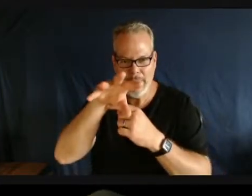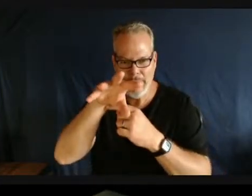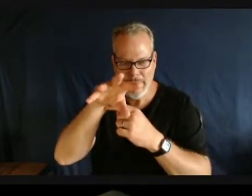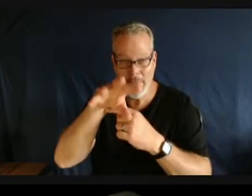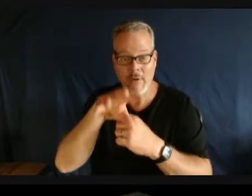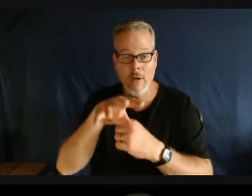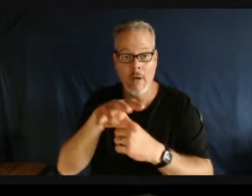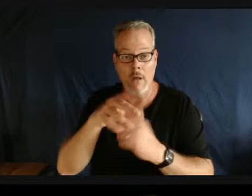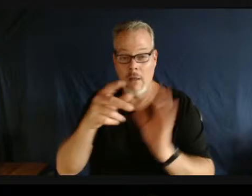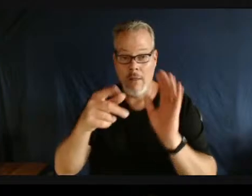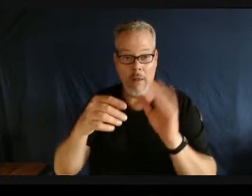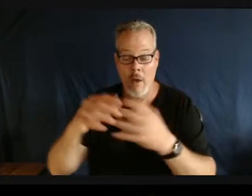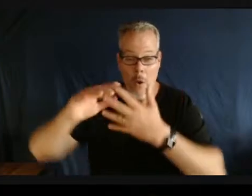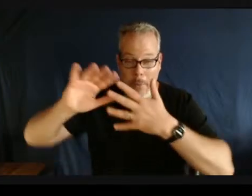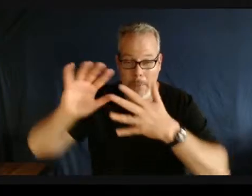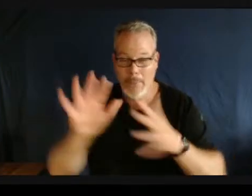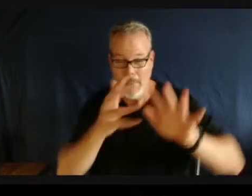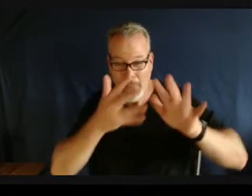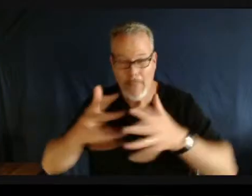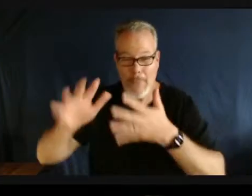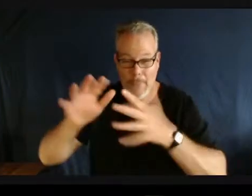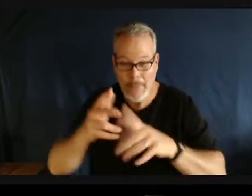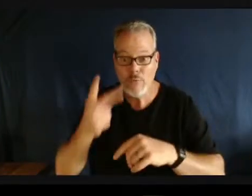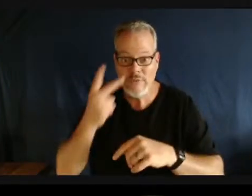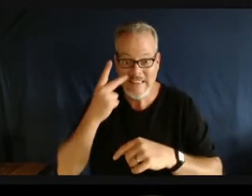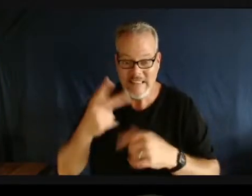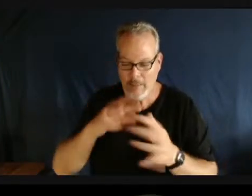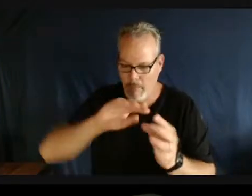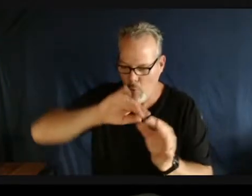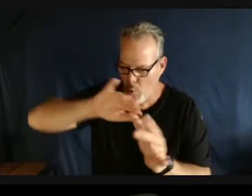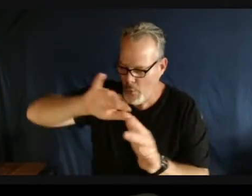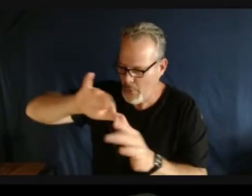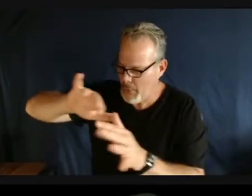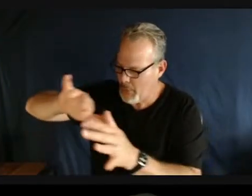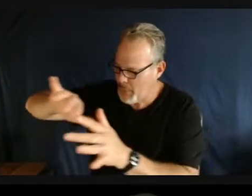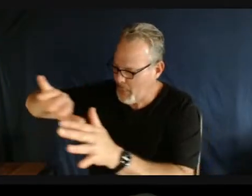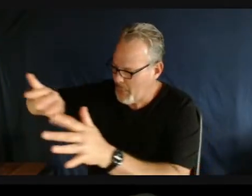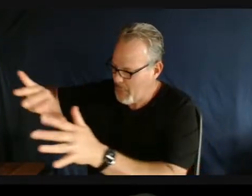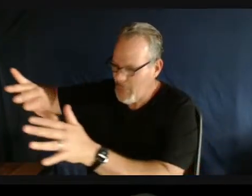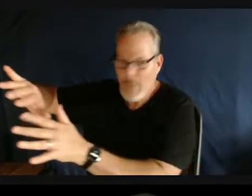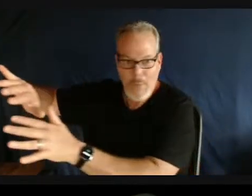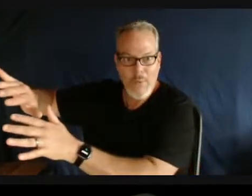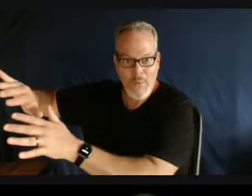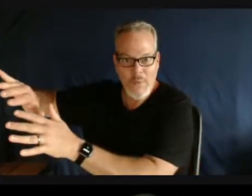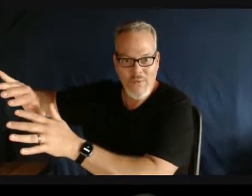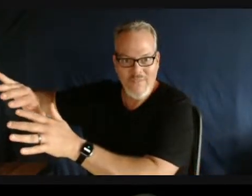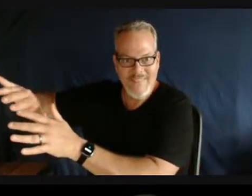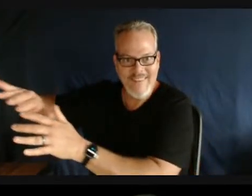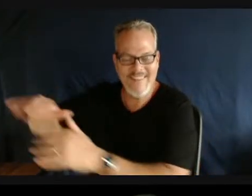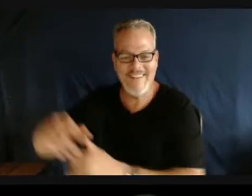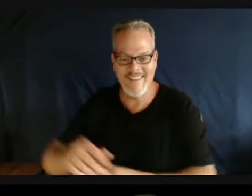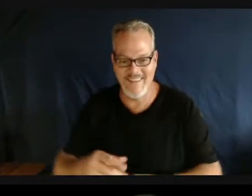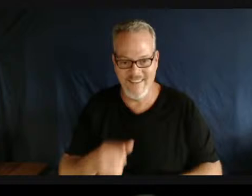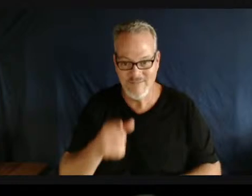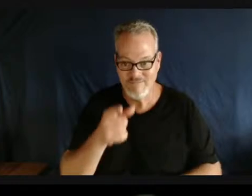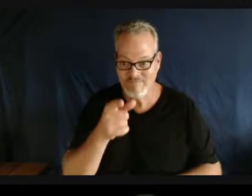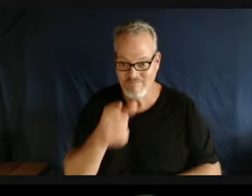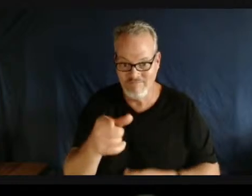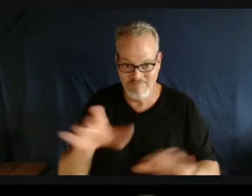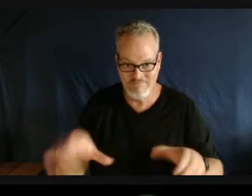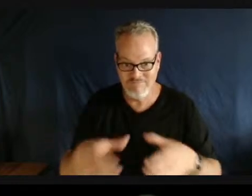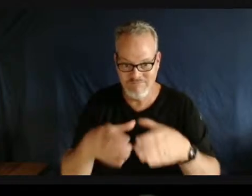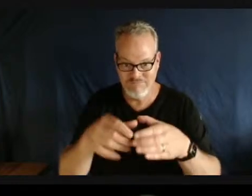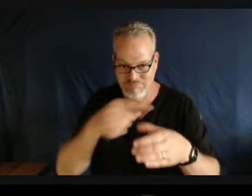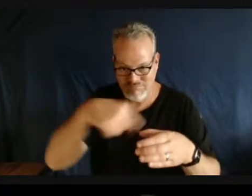you is right around in there. So it makes sense that this stuff getting carried off in that direction would collect down there.